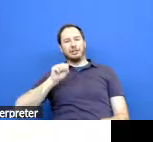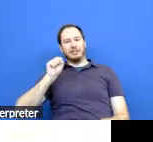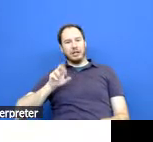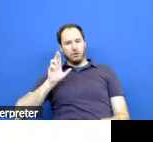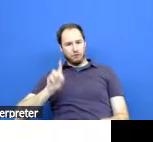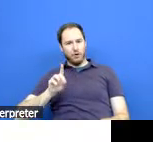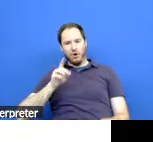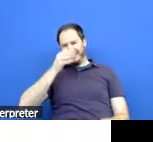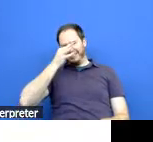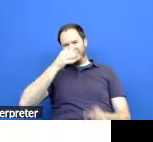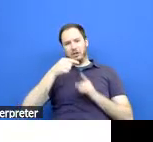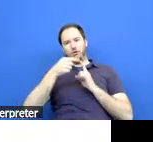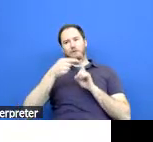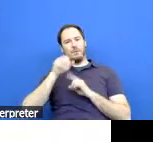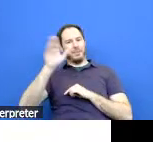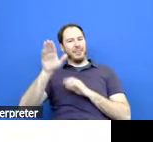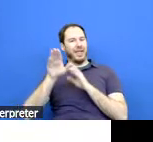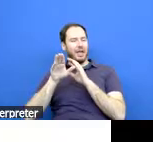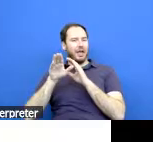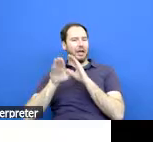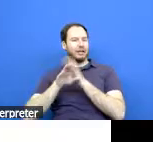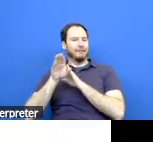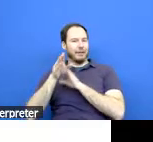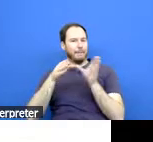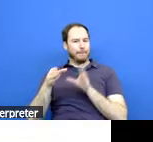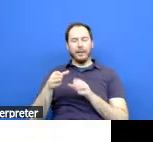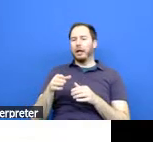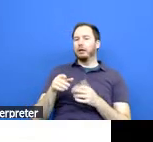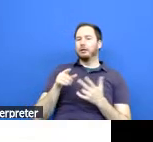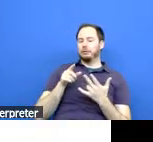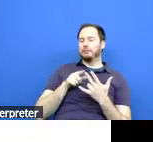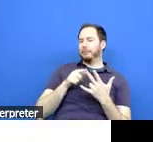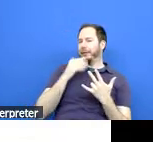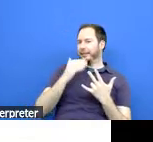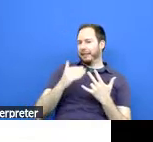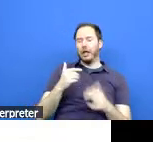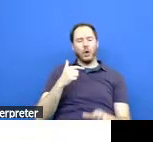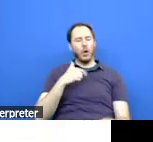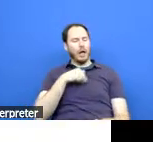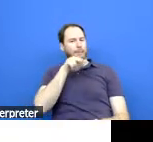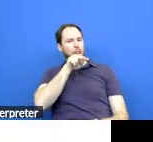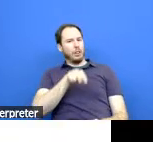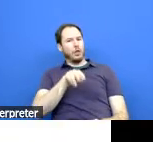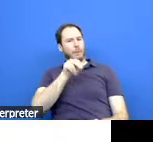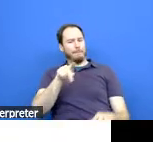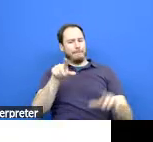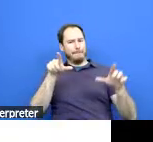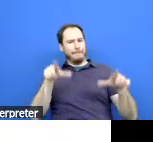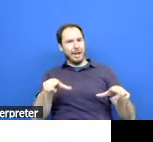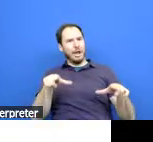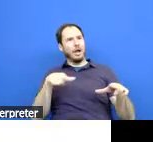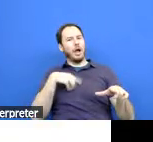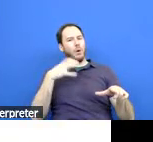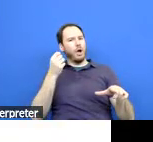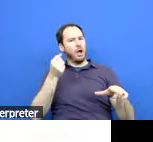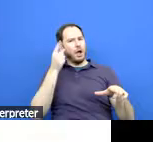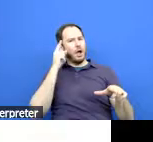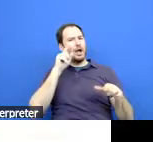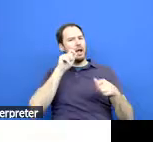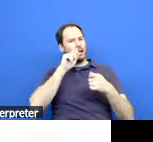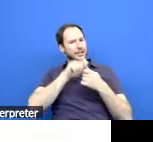Road, directly across from this development. Great, thank you. You're welcome. I'm looking to get the actual number for